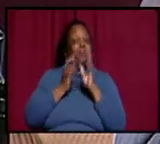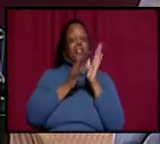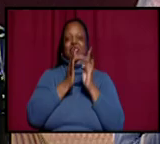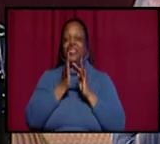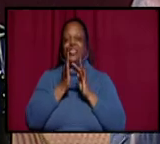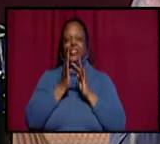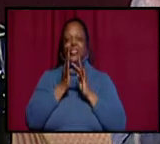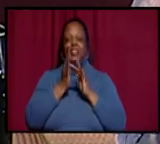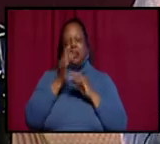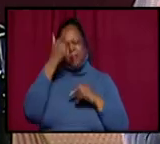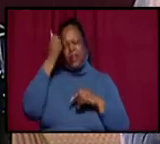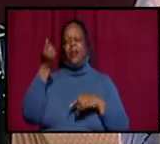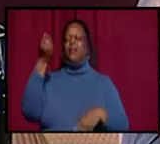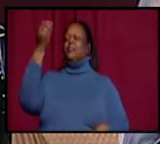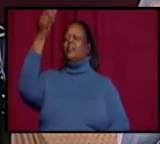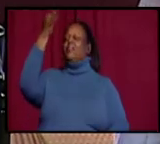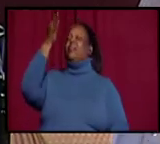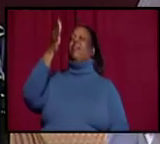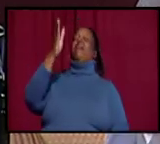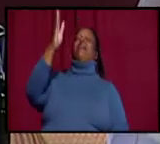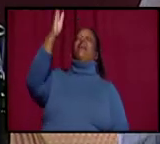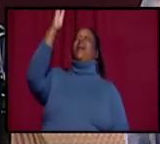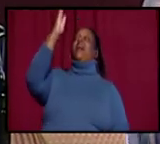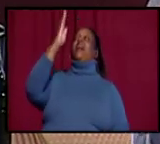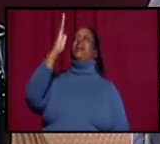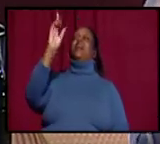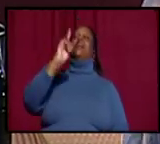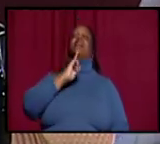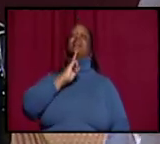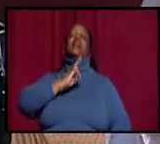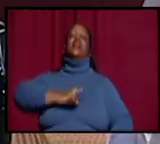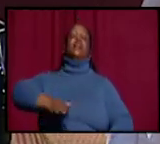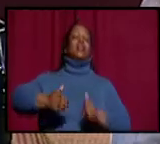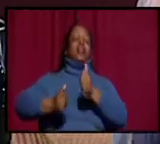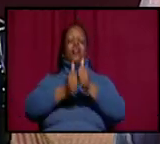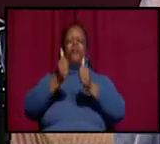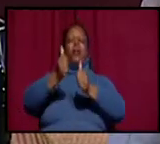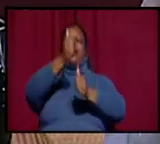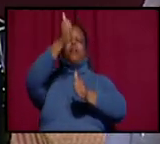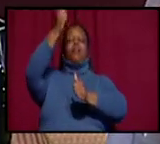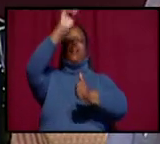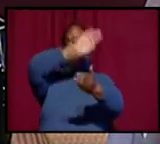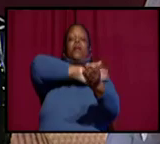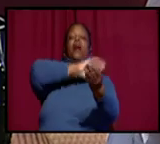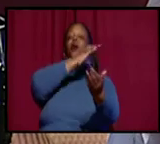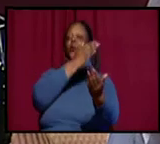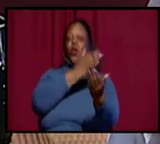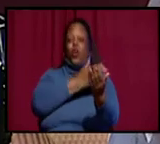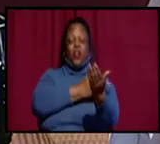name. Because God is the greatest power,